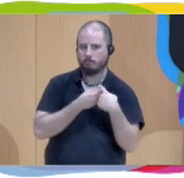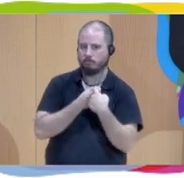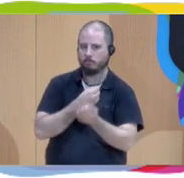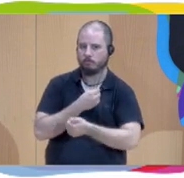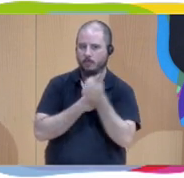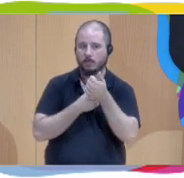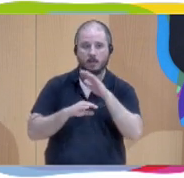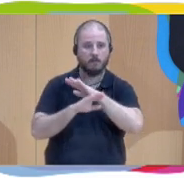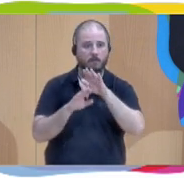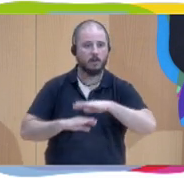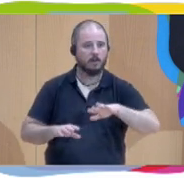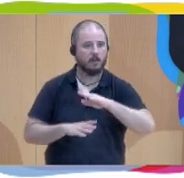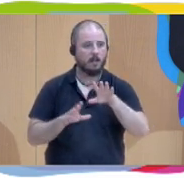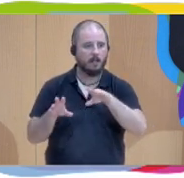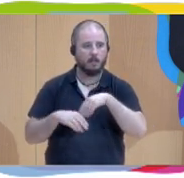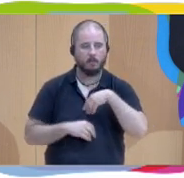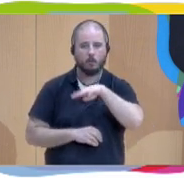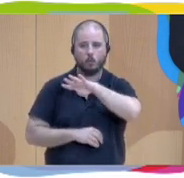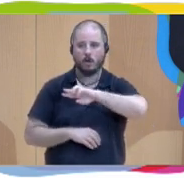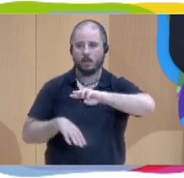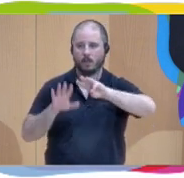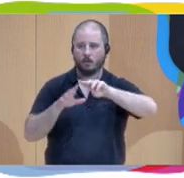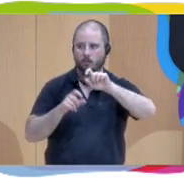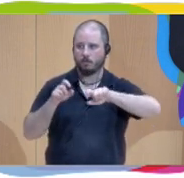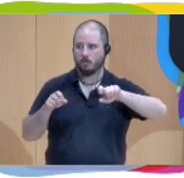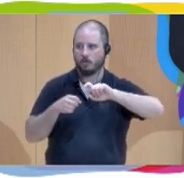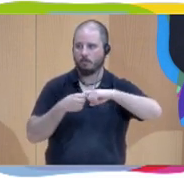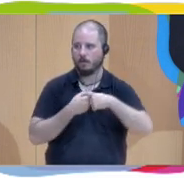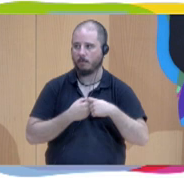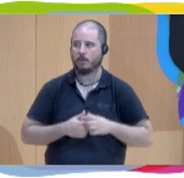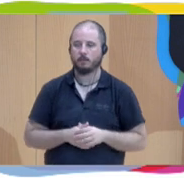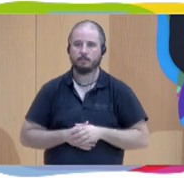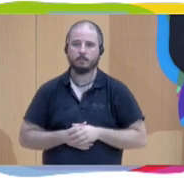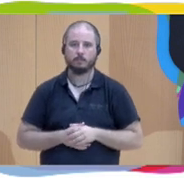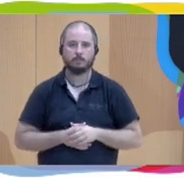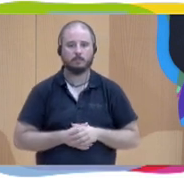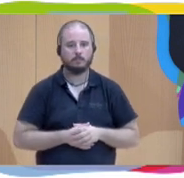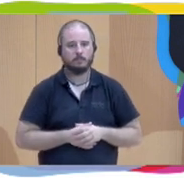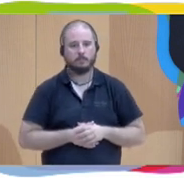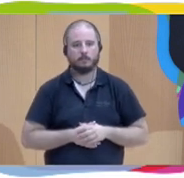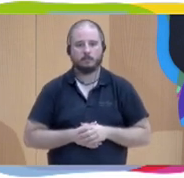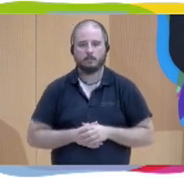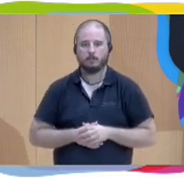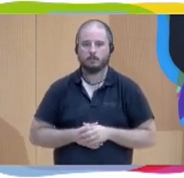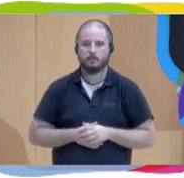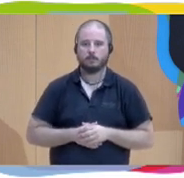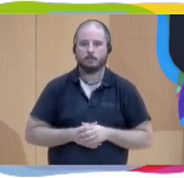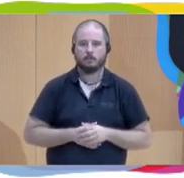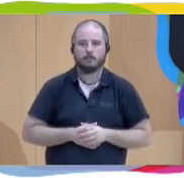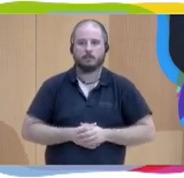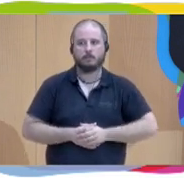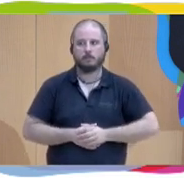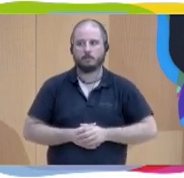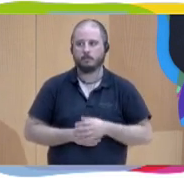accepted. You had to have 75% of the Group A's training passed in order to get to Group